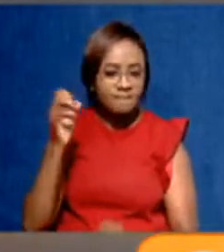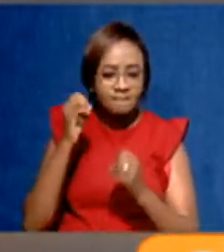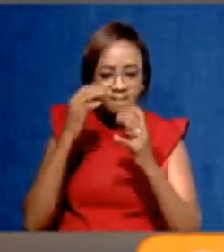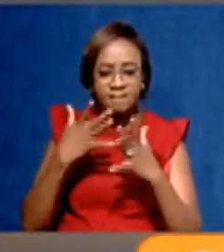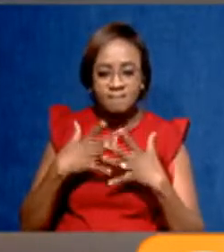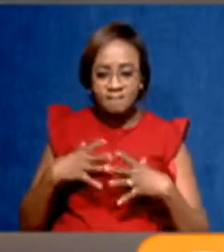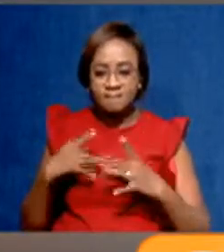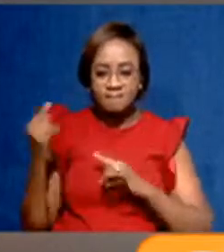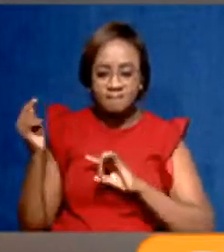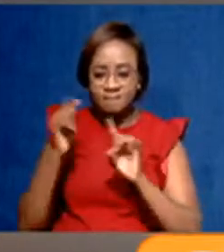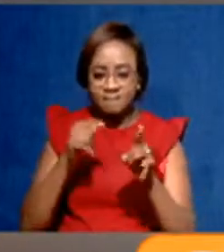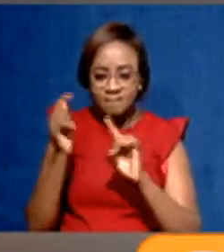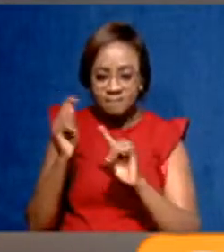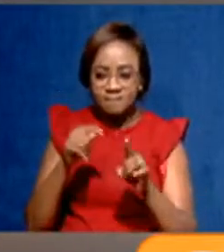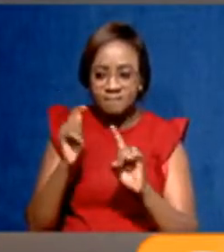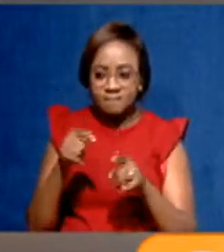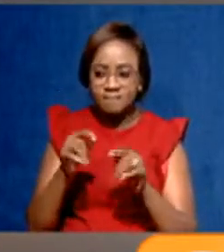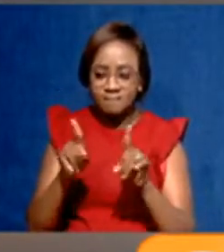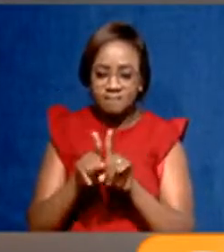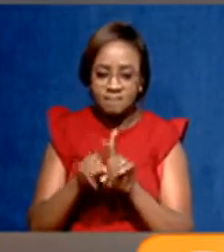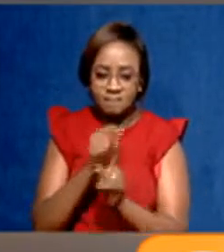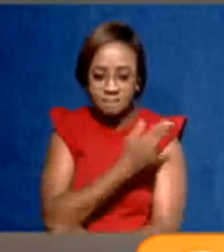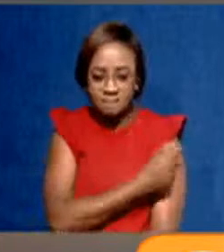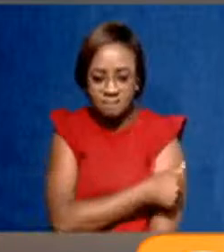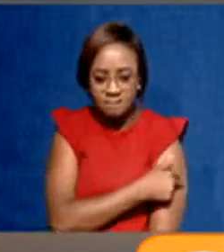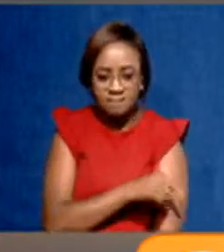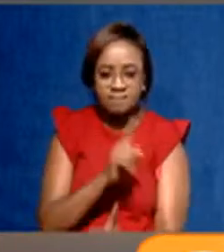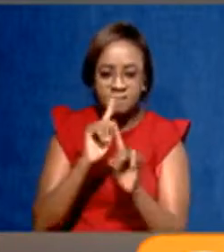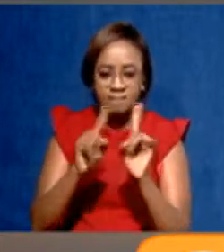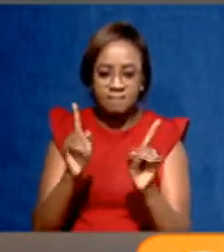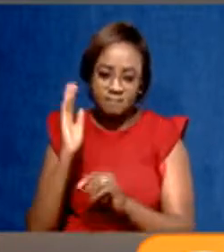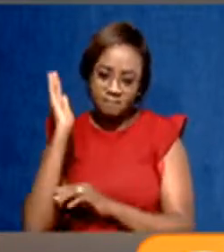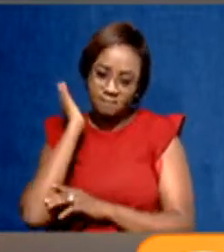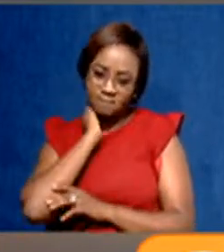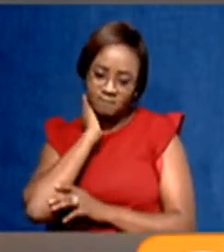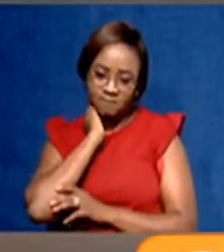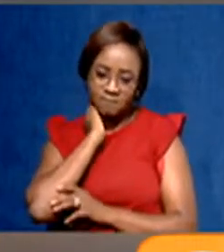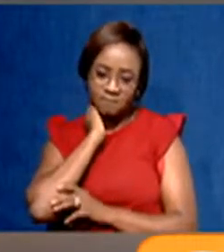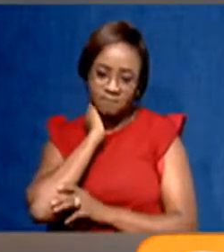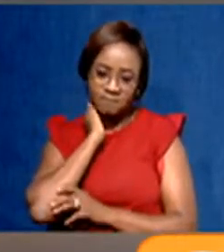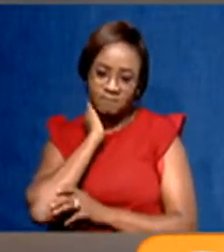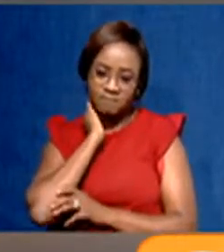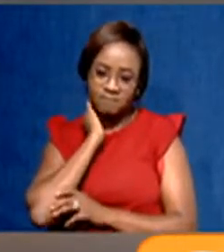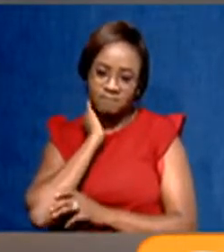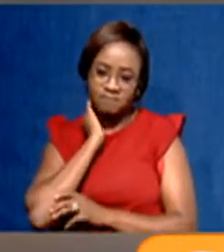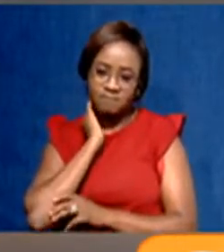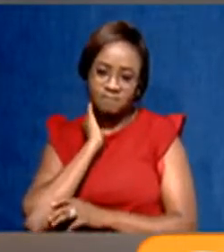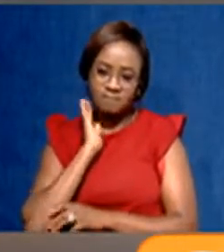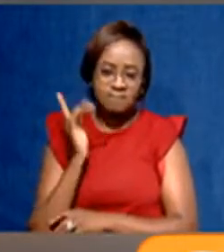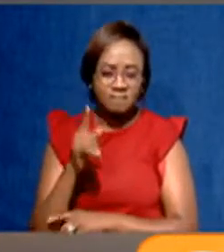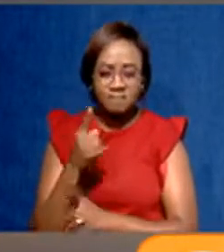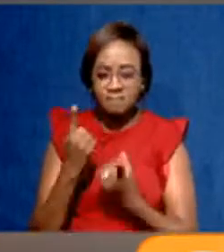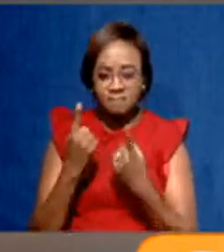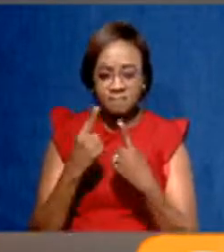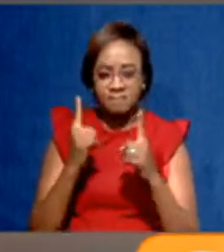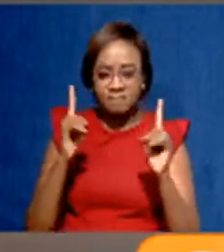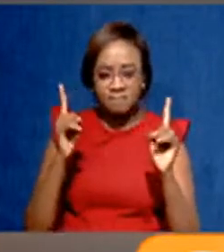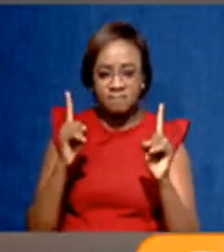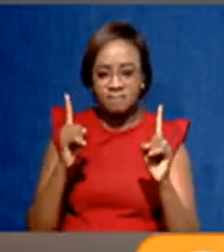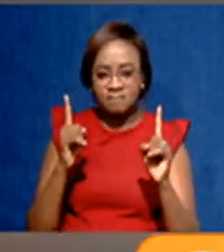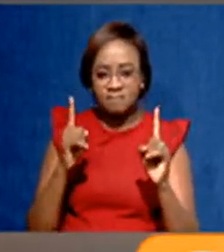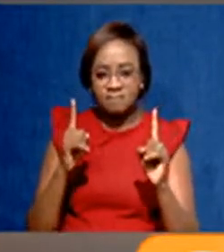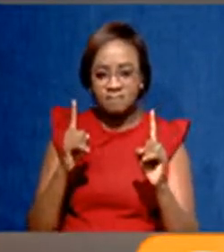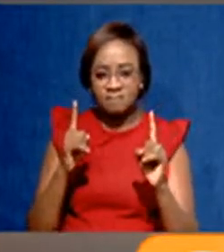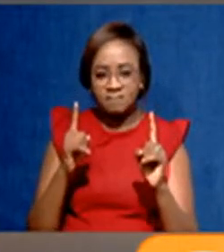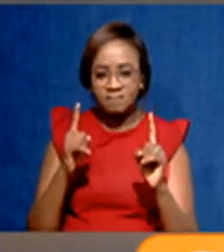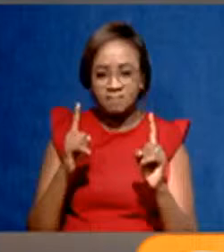came to a certain facility. In Murang'a, we have been able to automate our